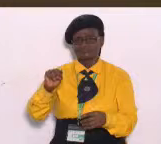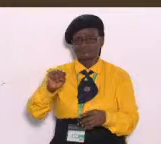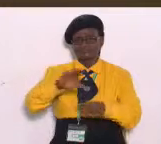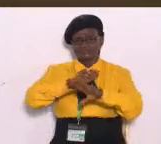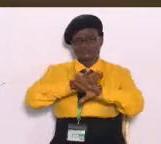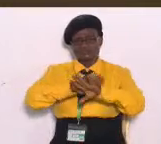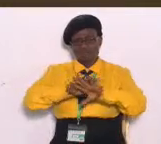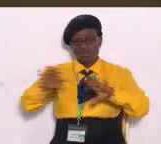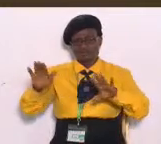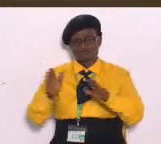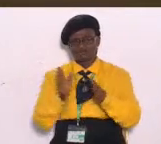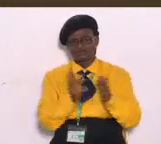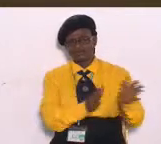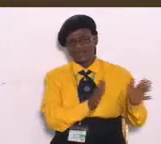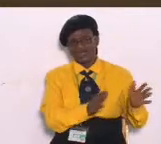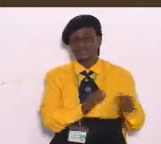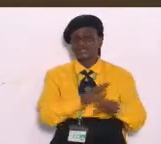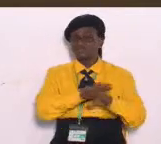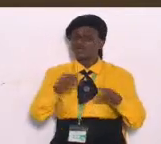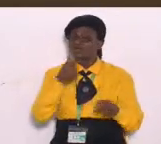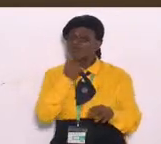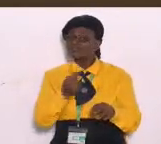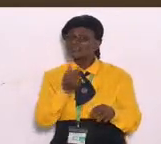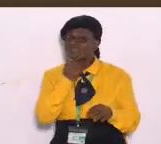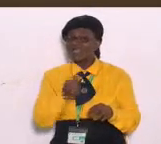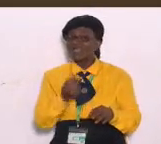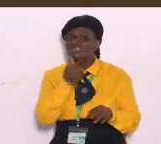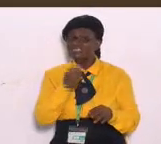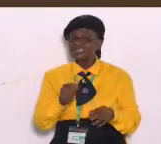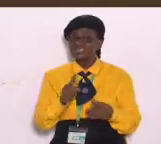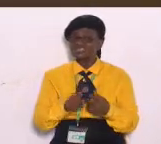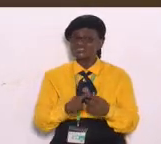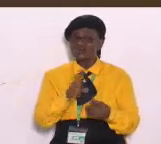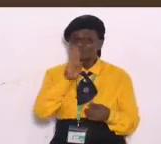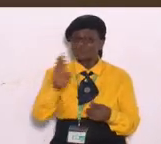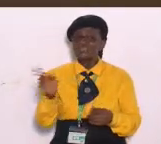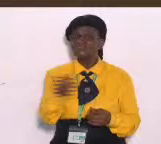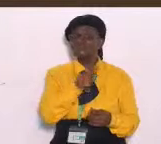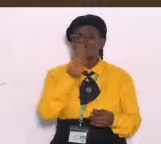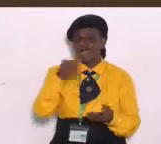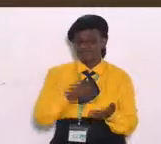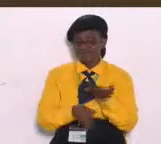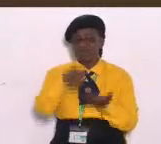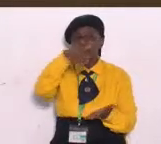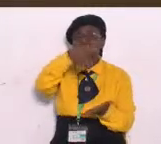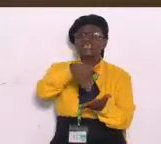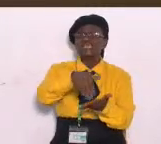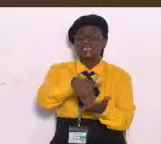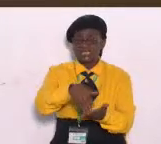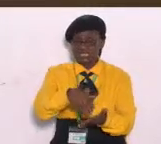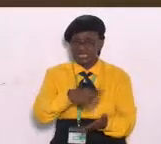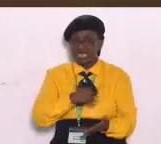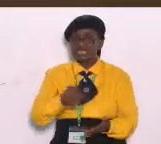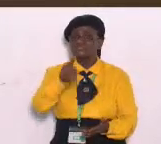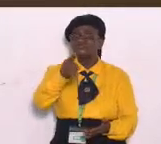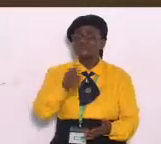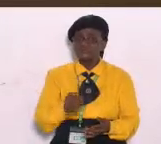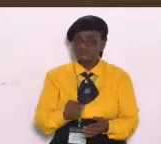Don't plan, don't pretend to be a Christian. Don't claim that you are born again and